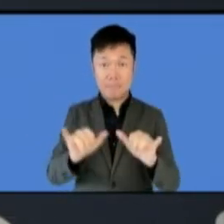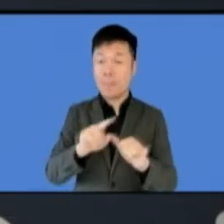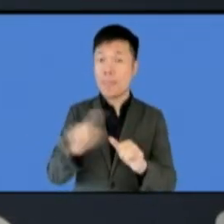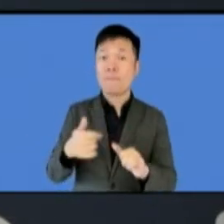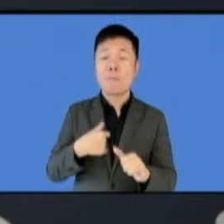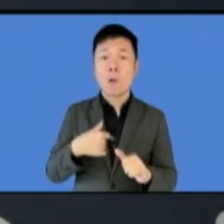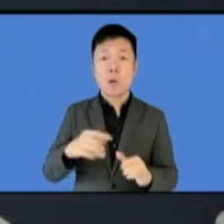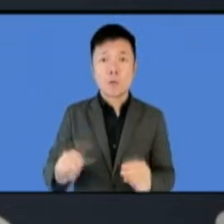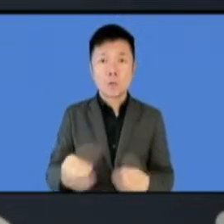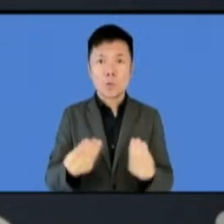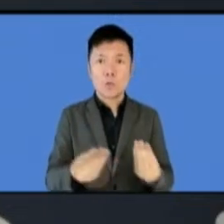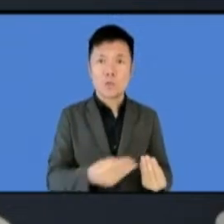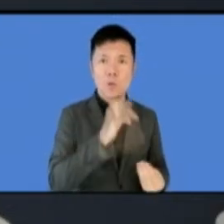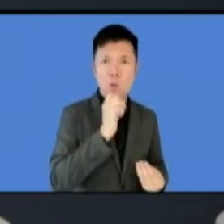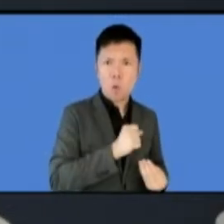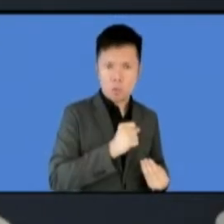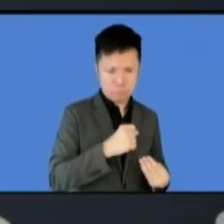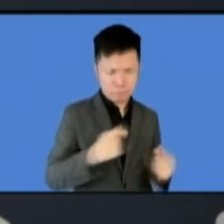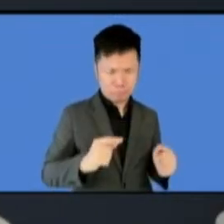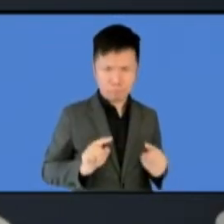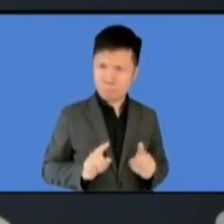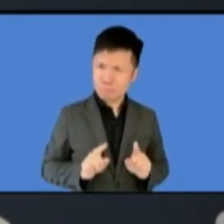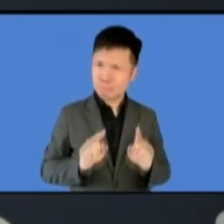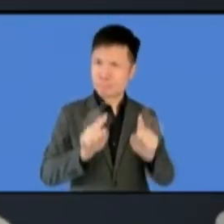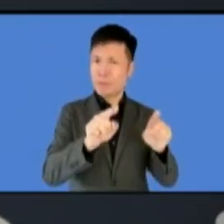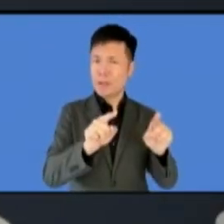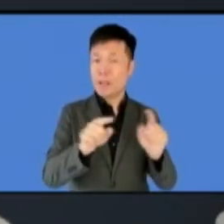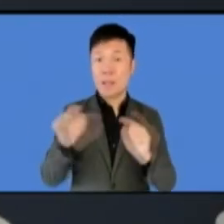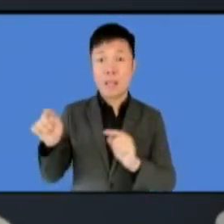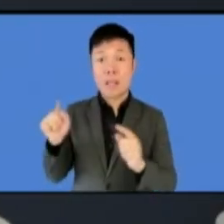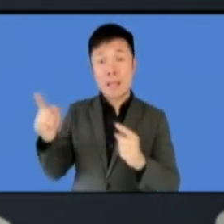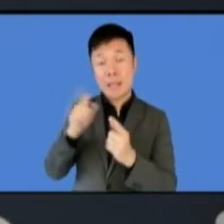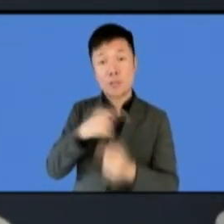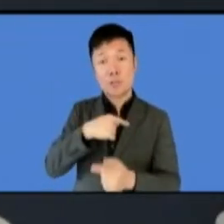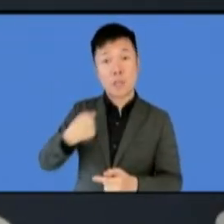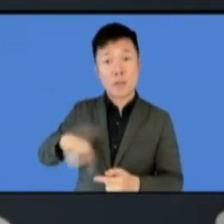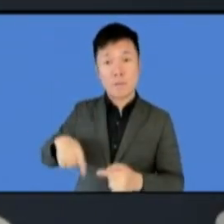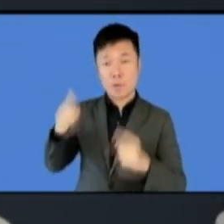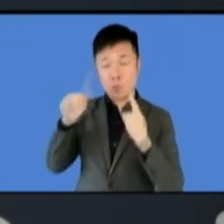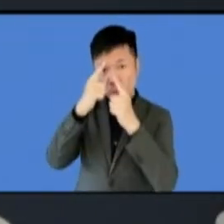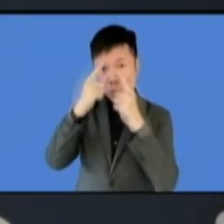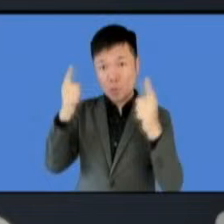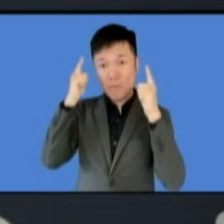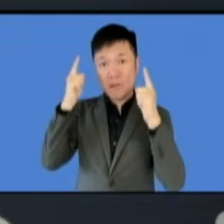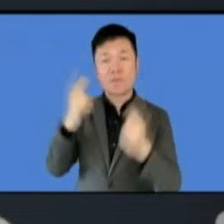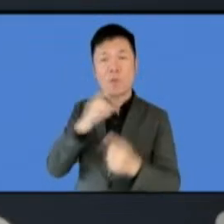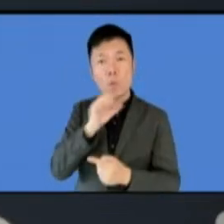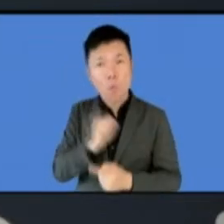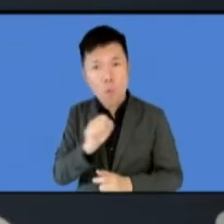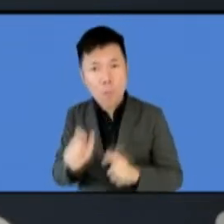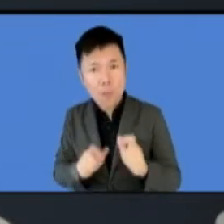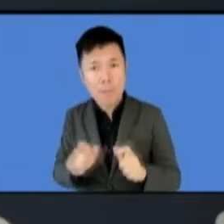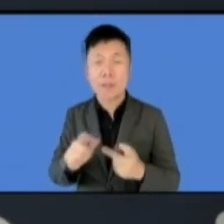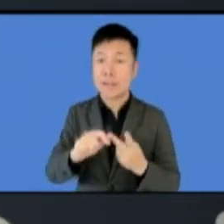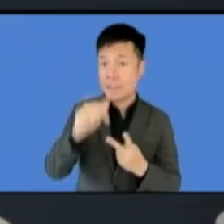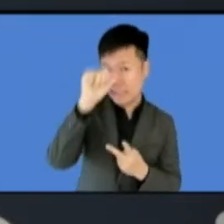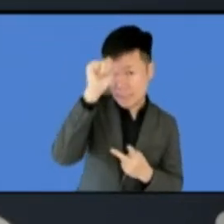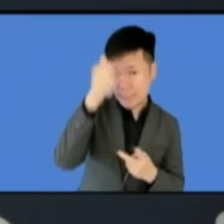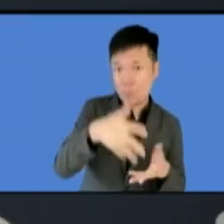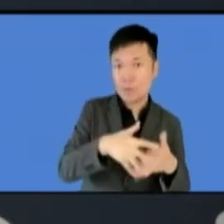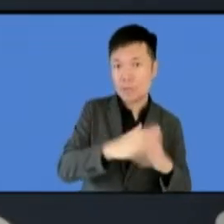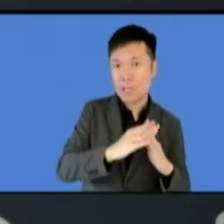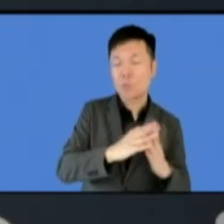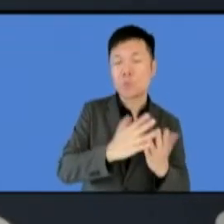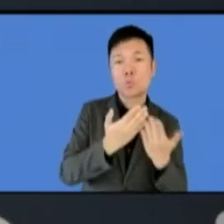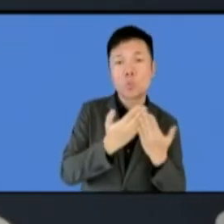generation? China has a full-fledged university for elders. Thailand started some schools. In India, we had one university starting